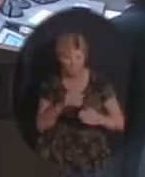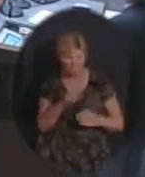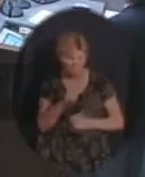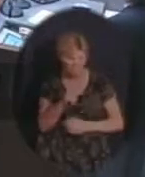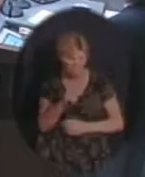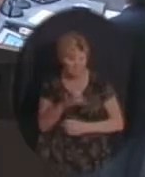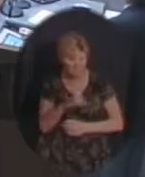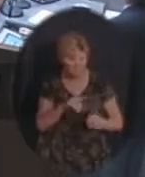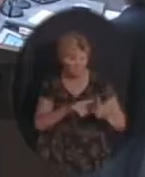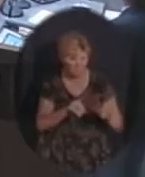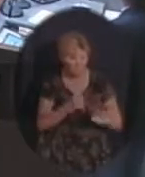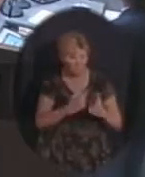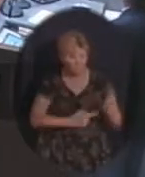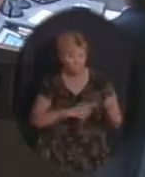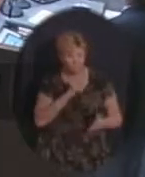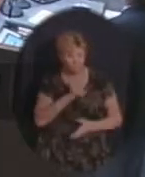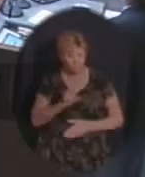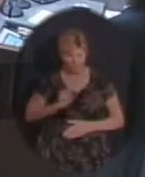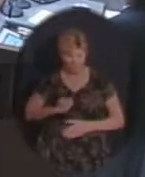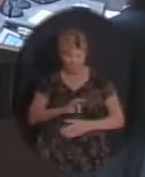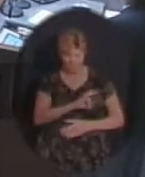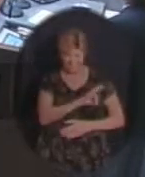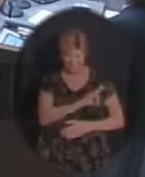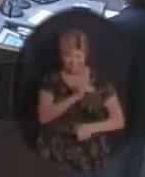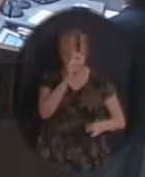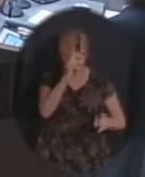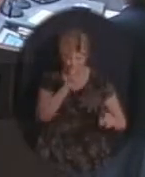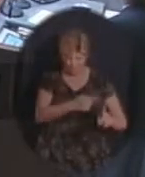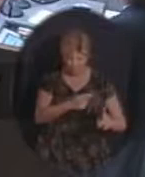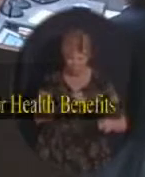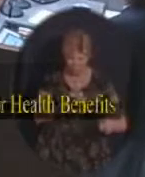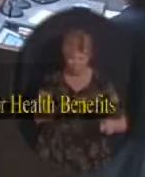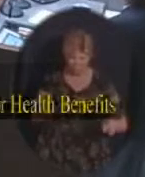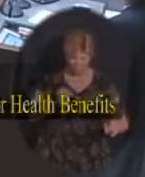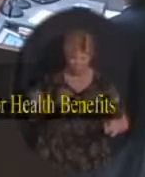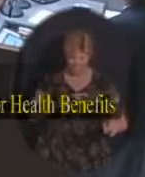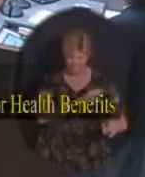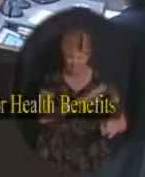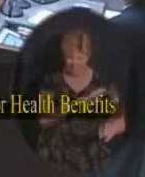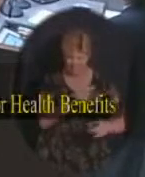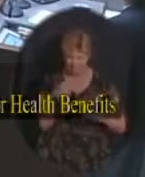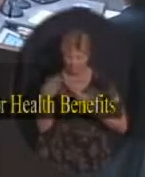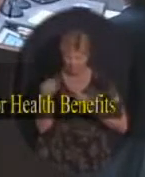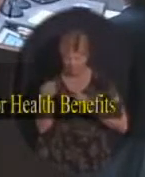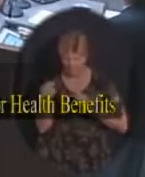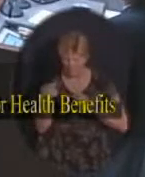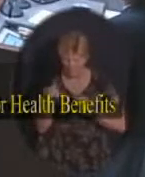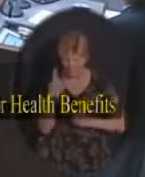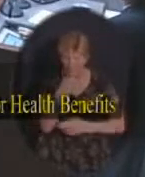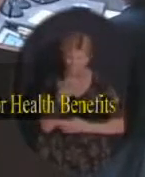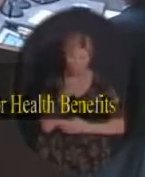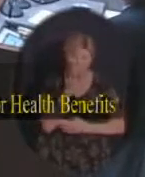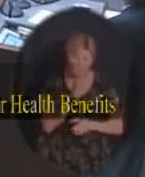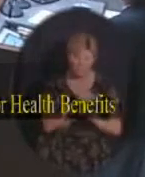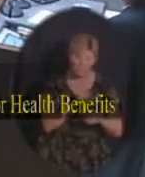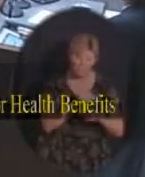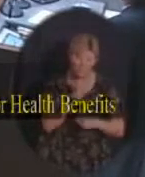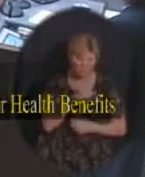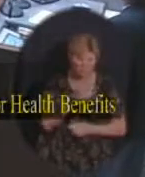where's staff responsibility going to occur? In other words, who's going to make sure that it actually